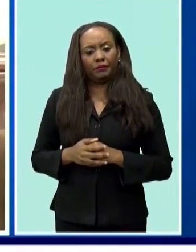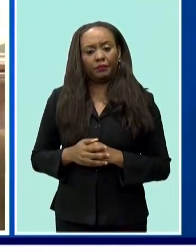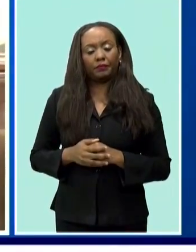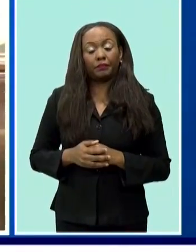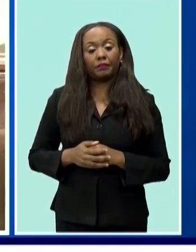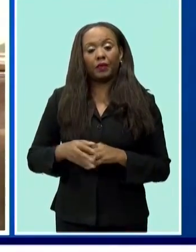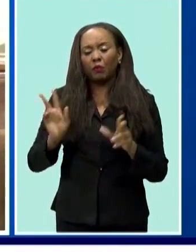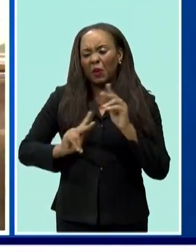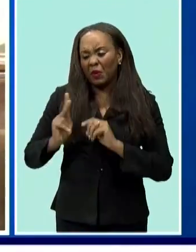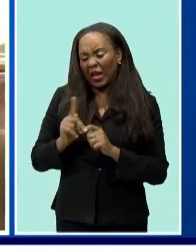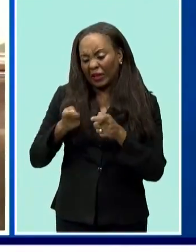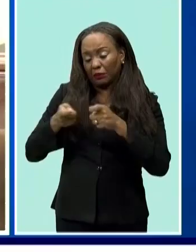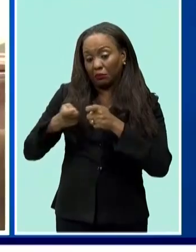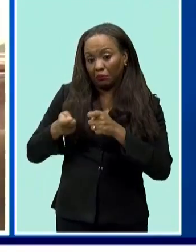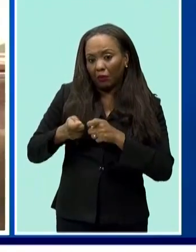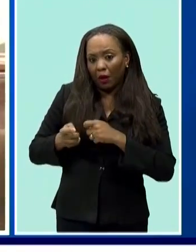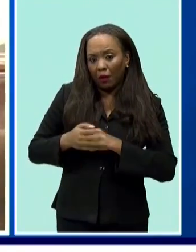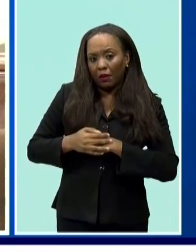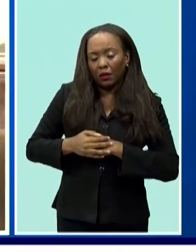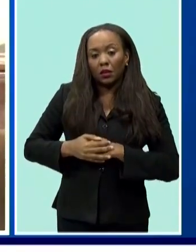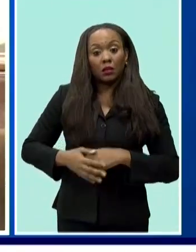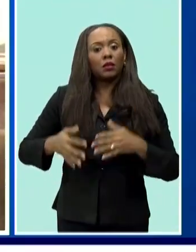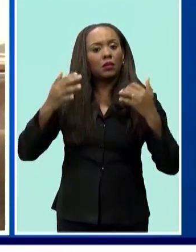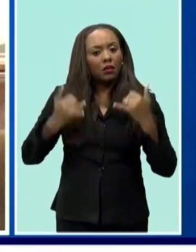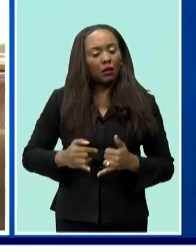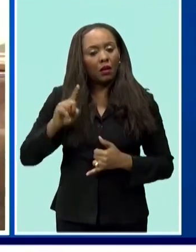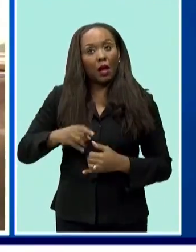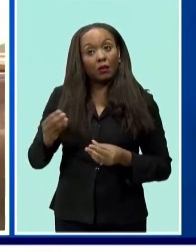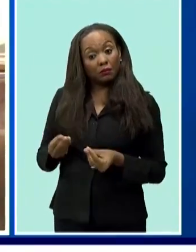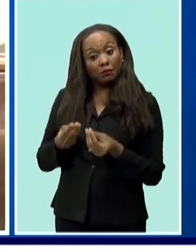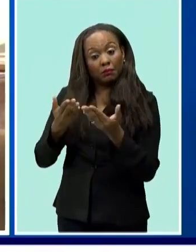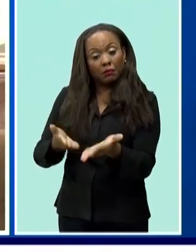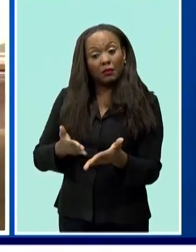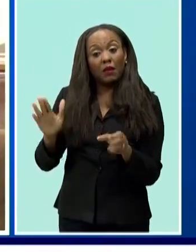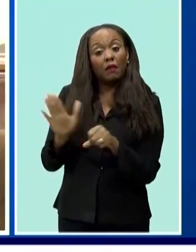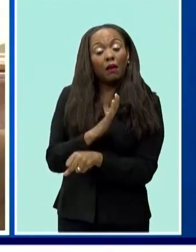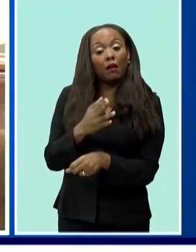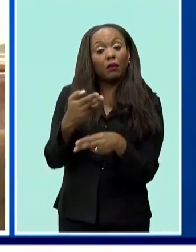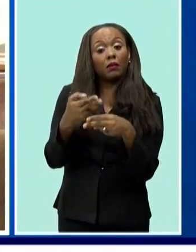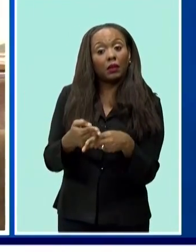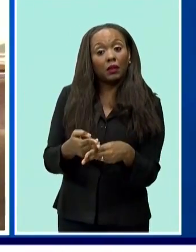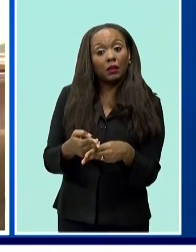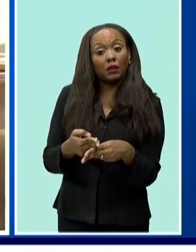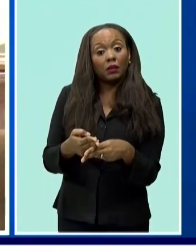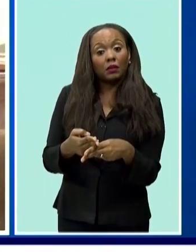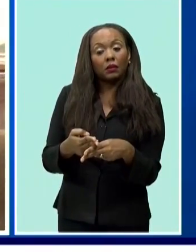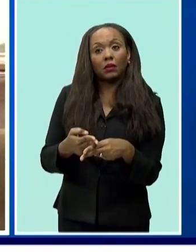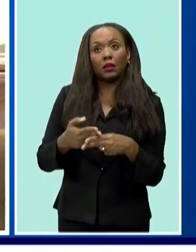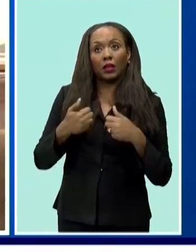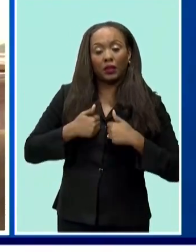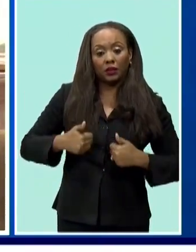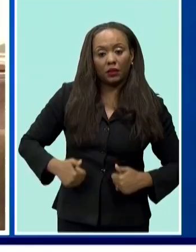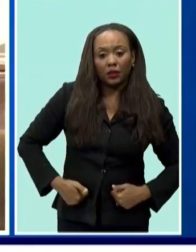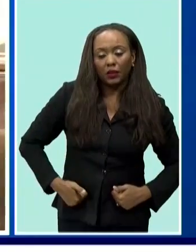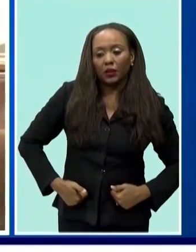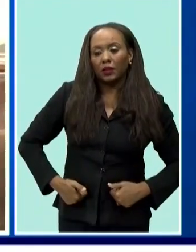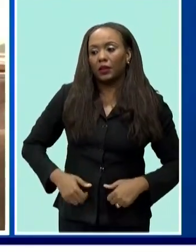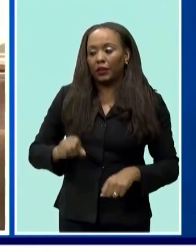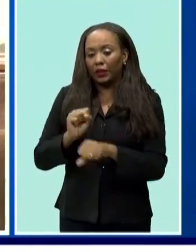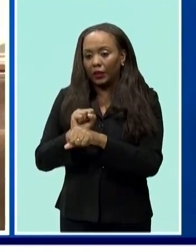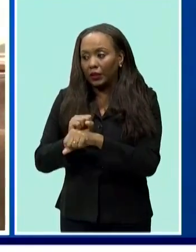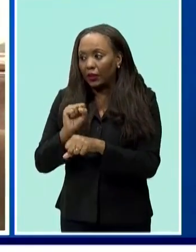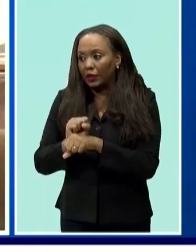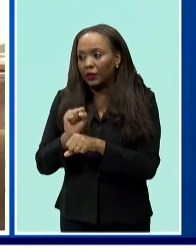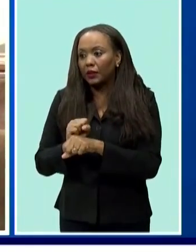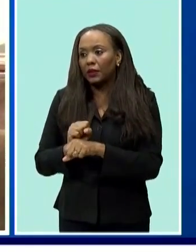to provide, or you will now have to provide, the full names, addresses, and occupations and descriptions of